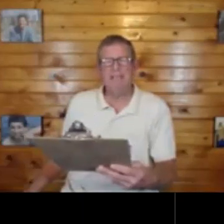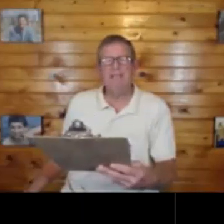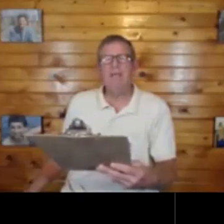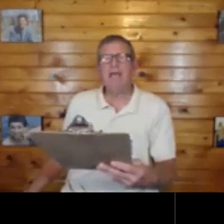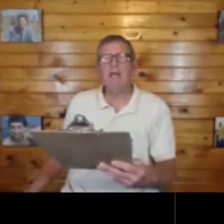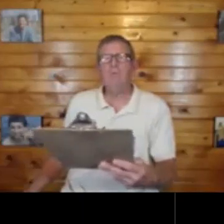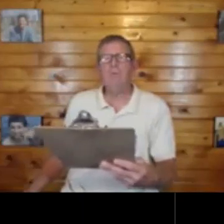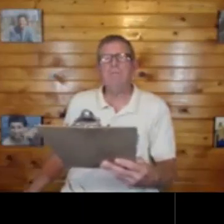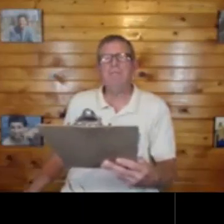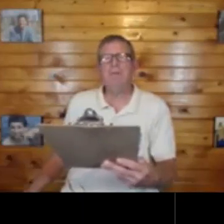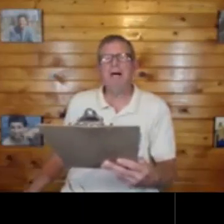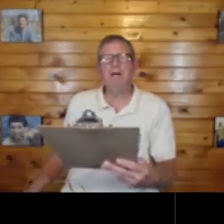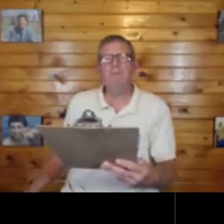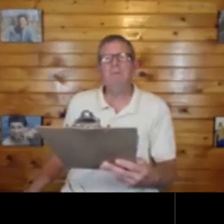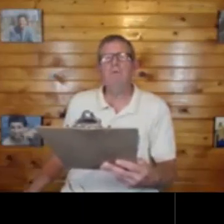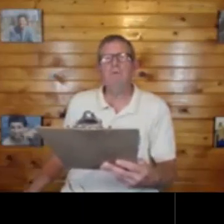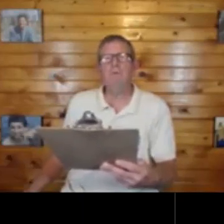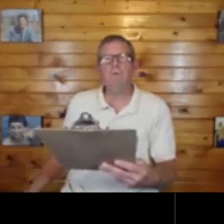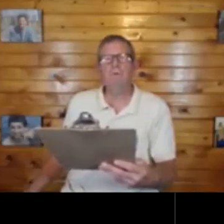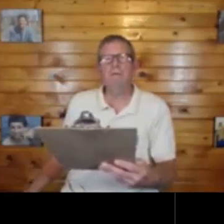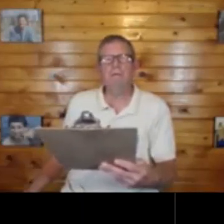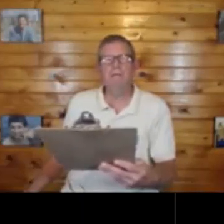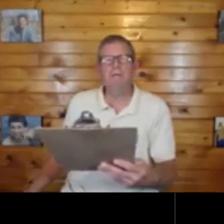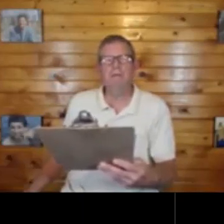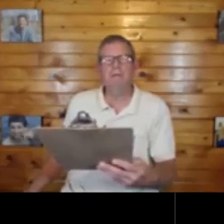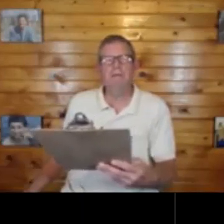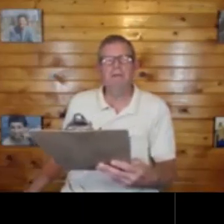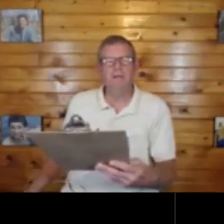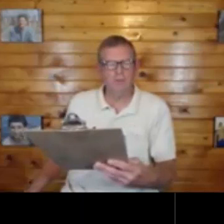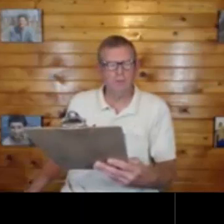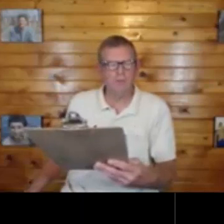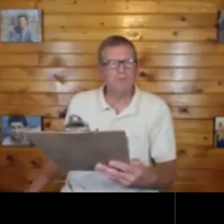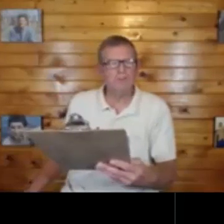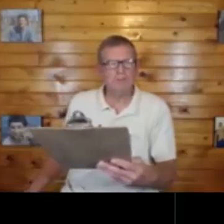D. Elle ne dit pas bonjour. Numéro 6.